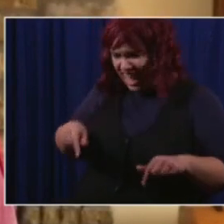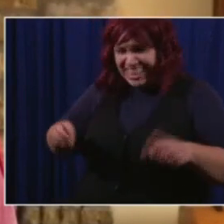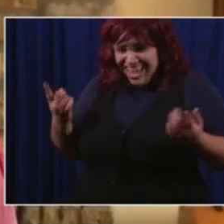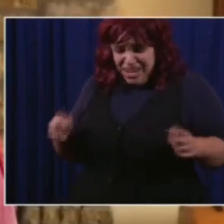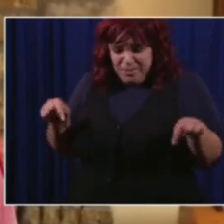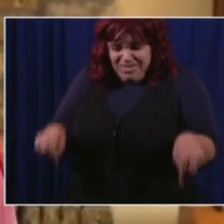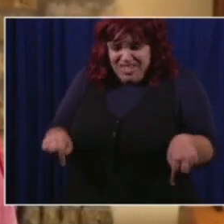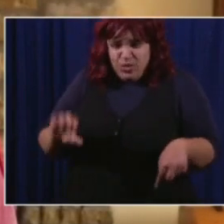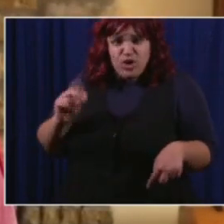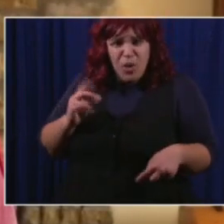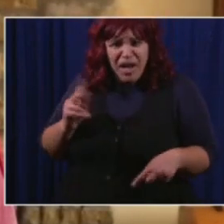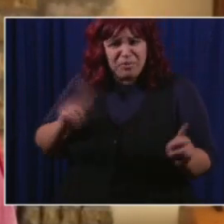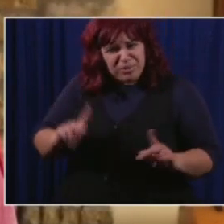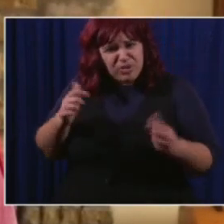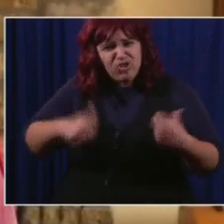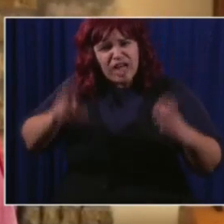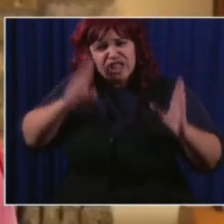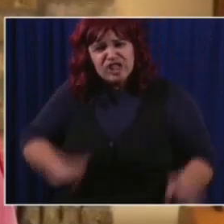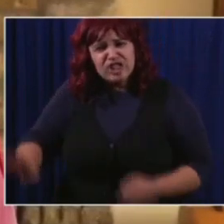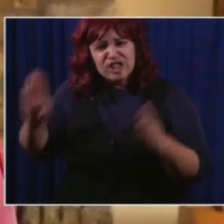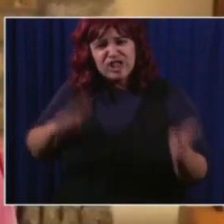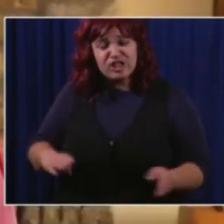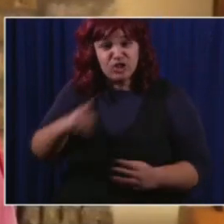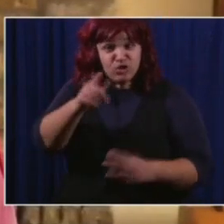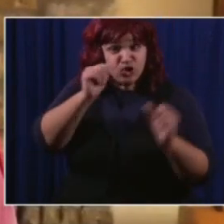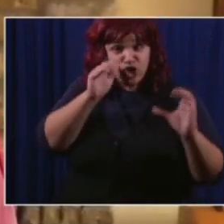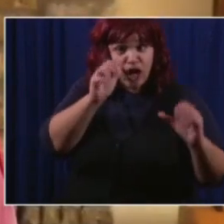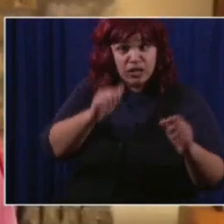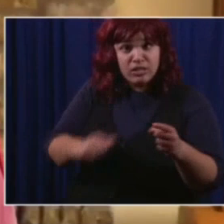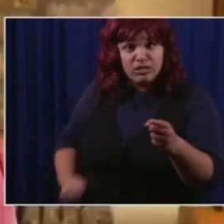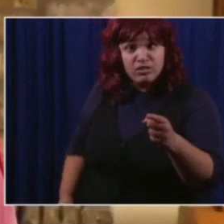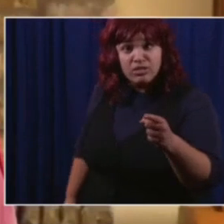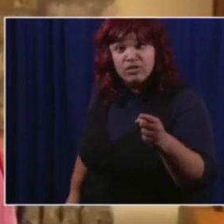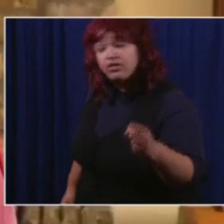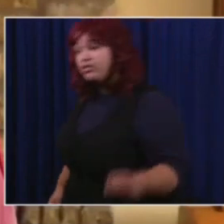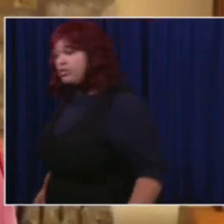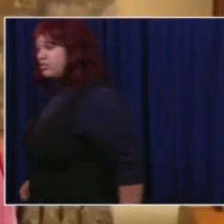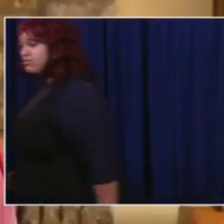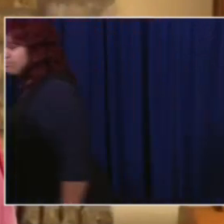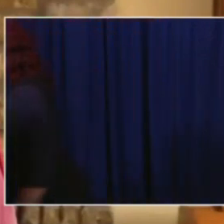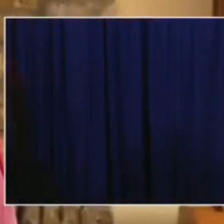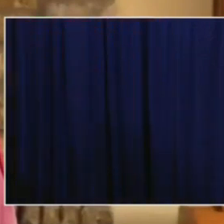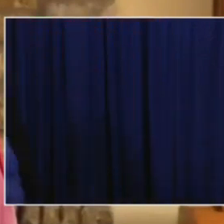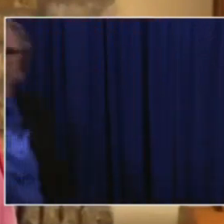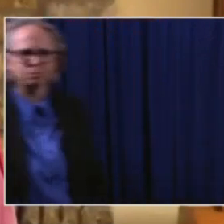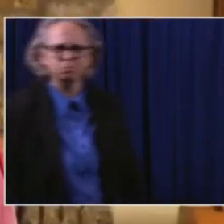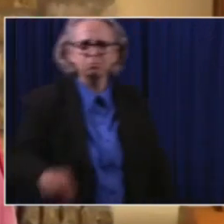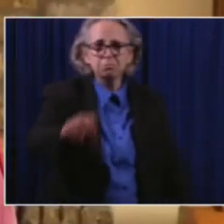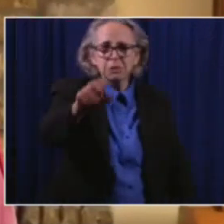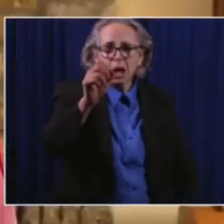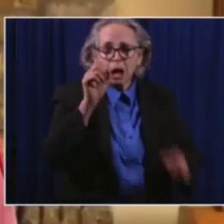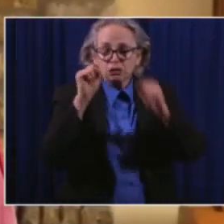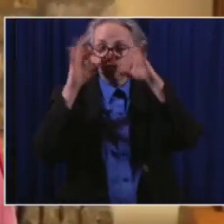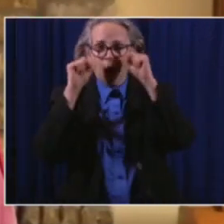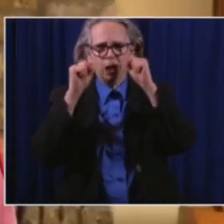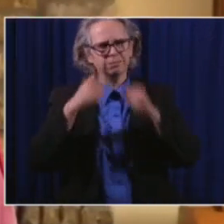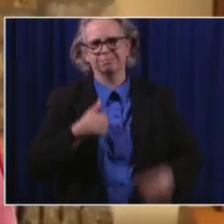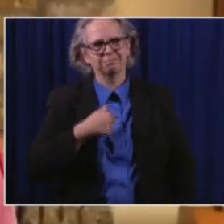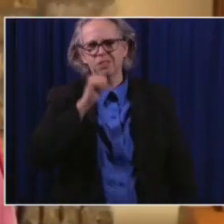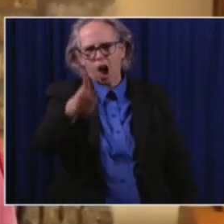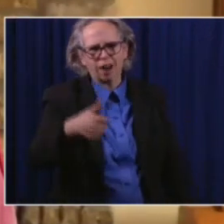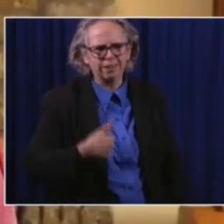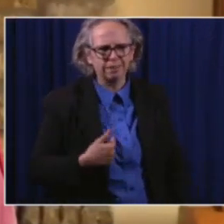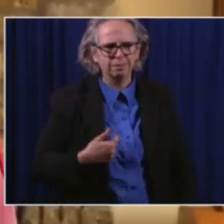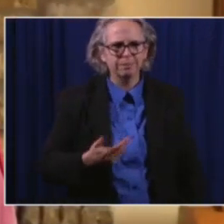you? No, I'm not shocked by it. At this point in my life,